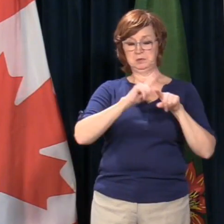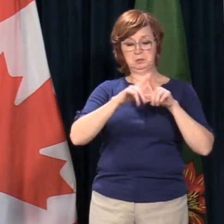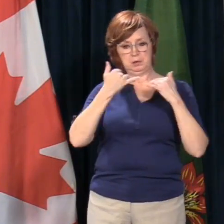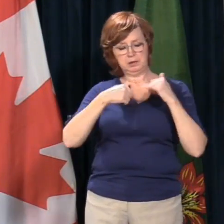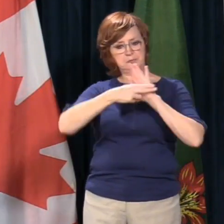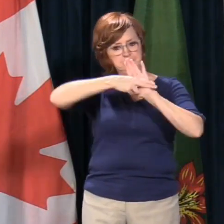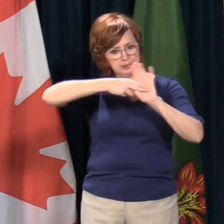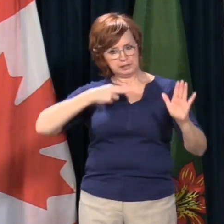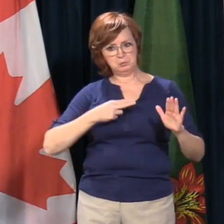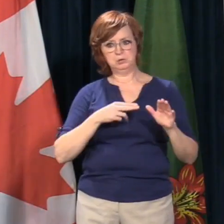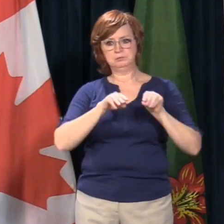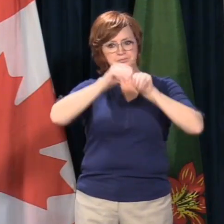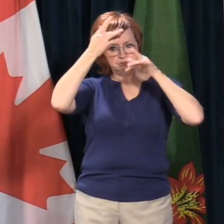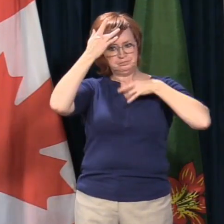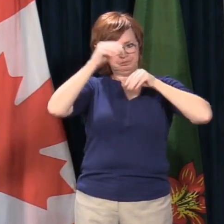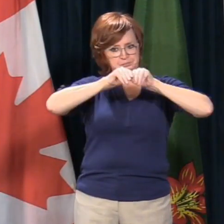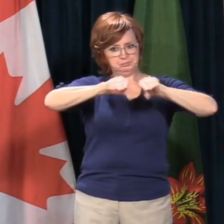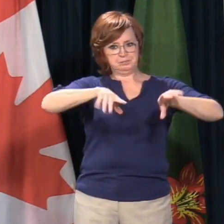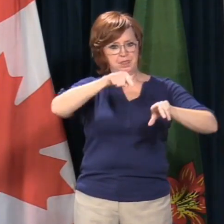care.